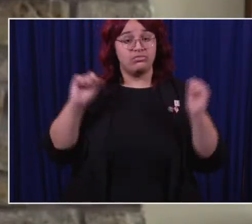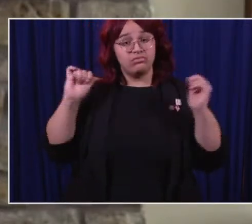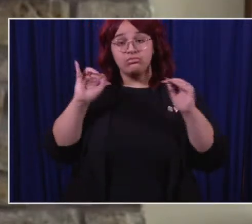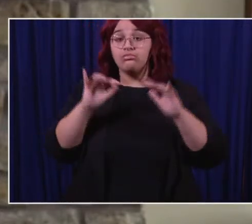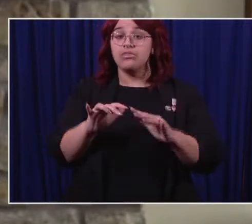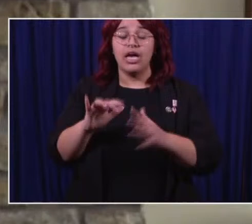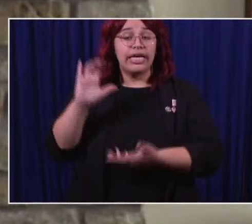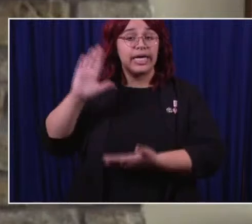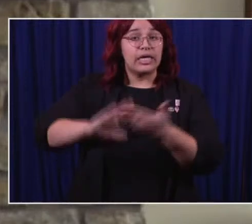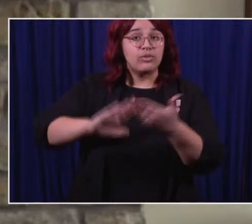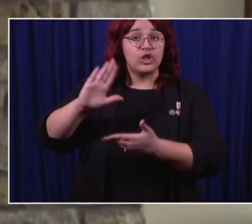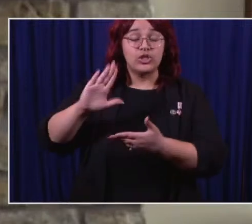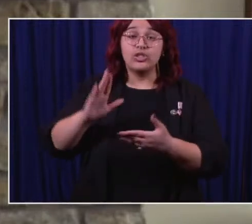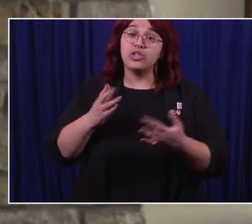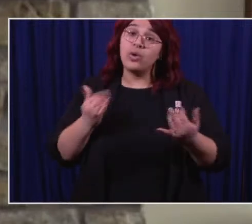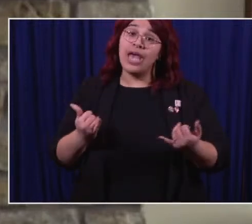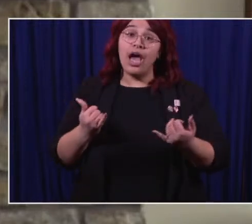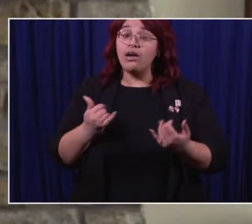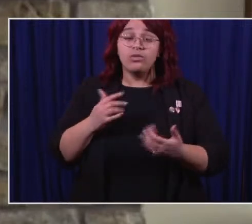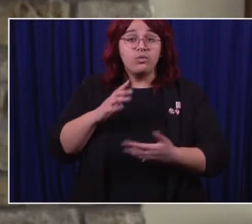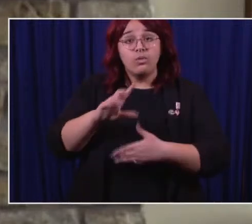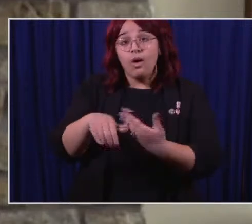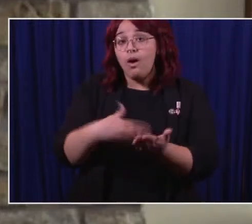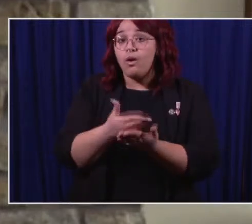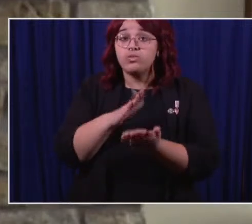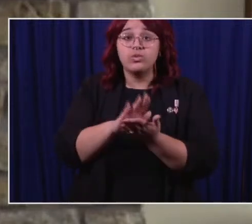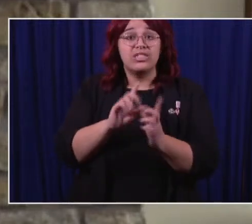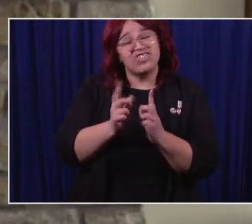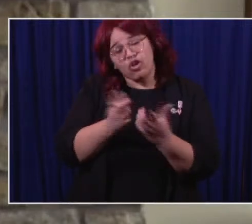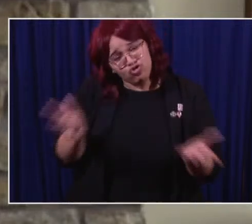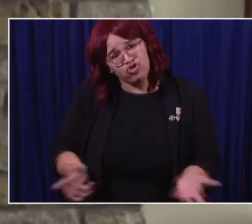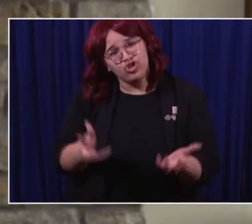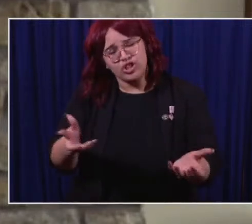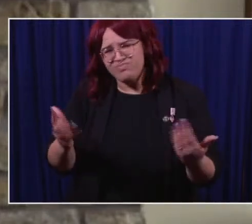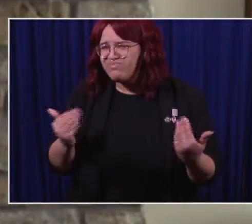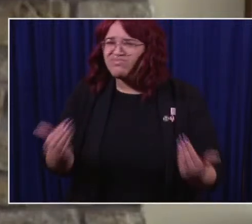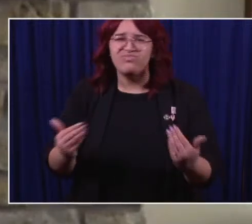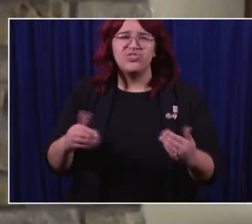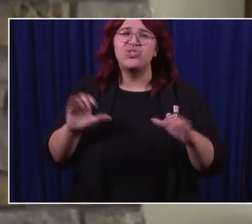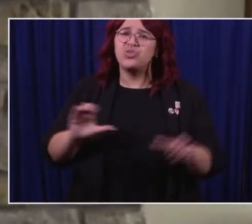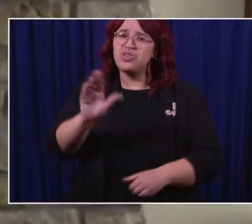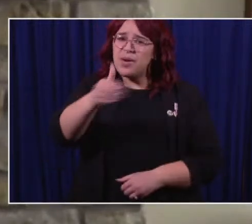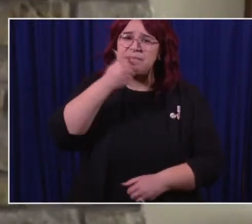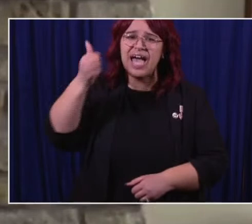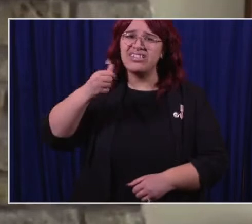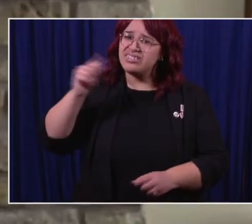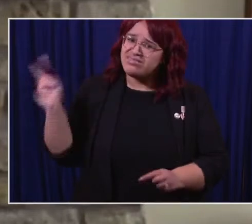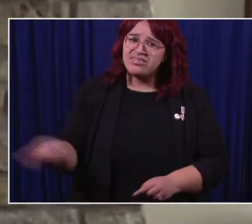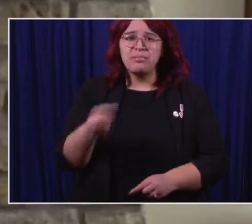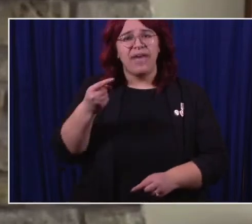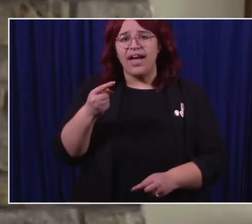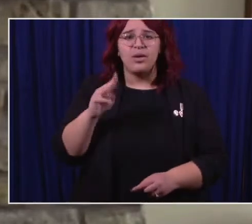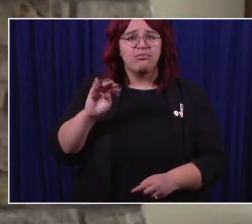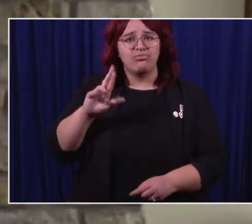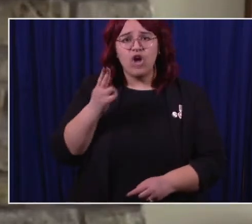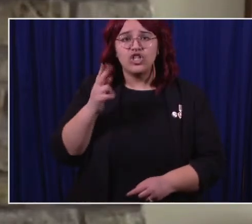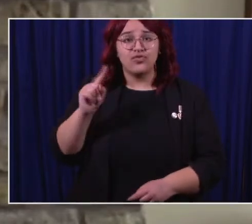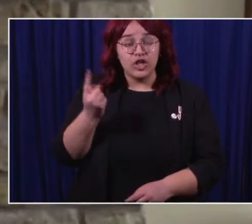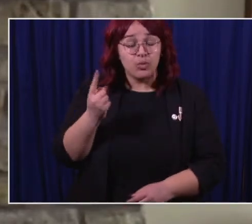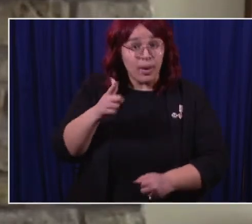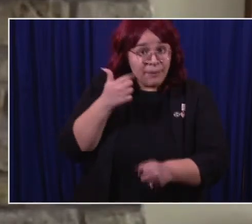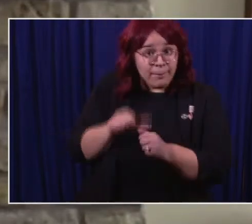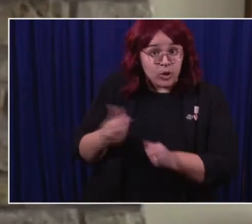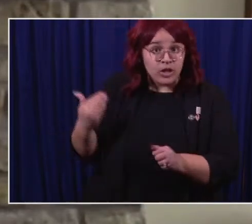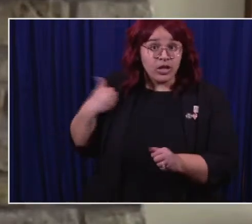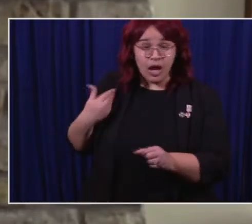can to get back in on March 1. Again, that was the deal. And the deal was that we're